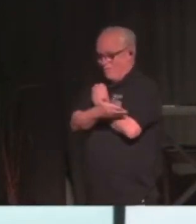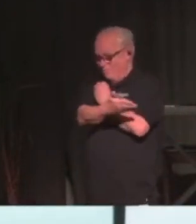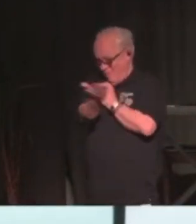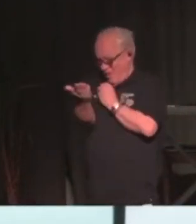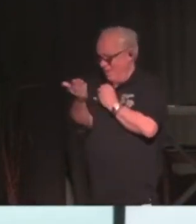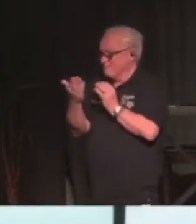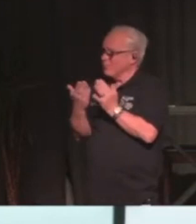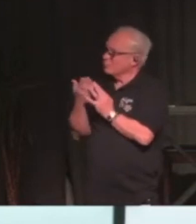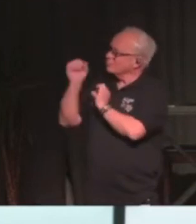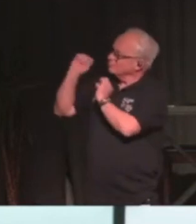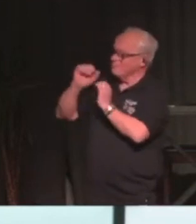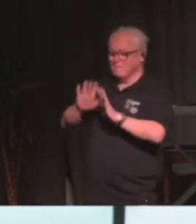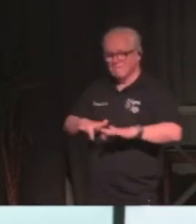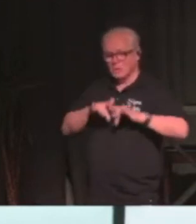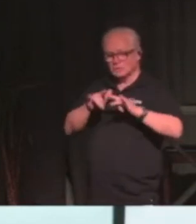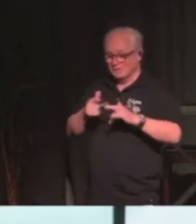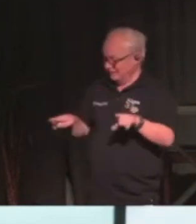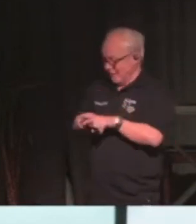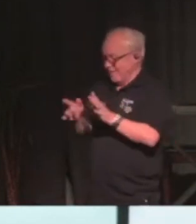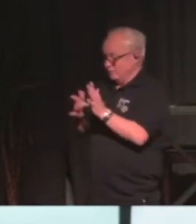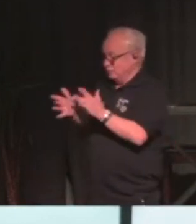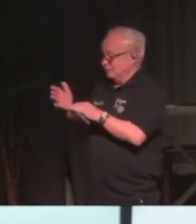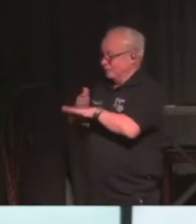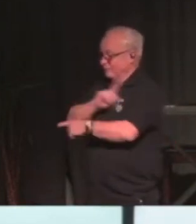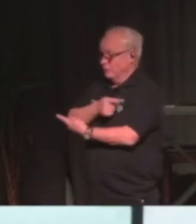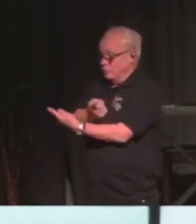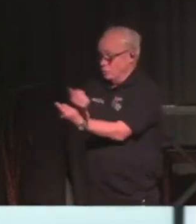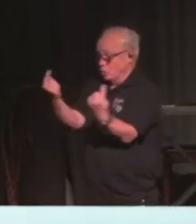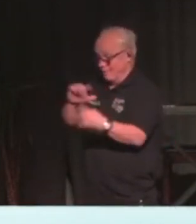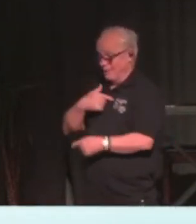mercy. Now, that's what Jesus did for you and he did for me.